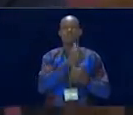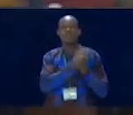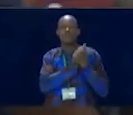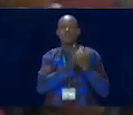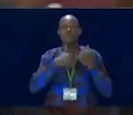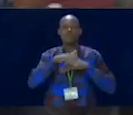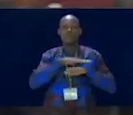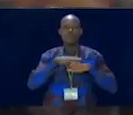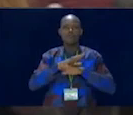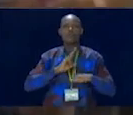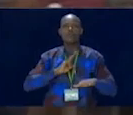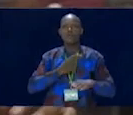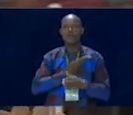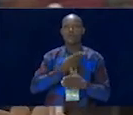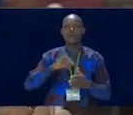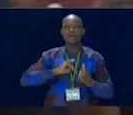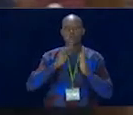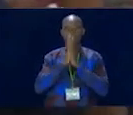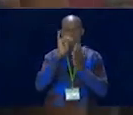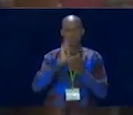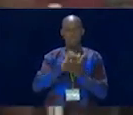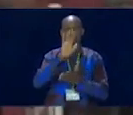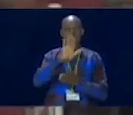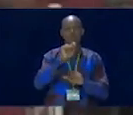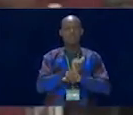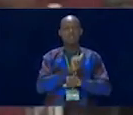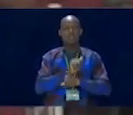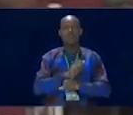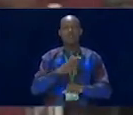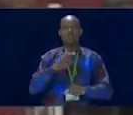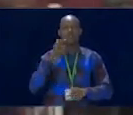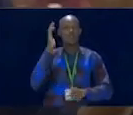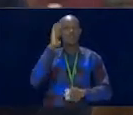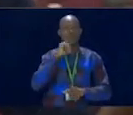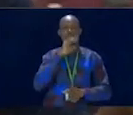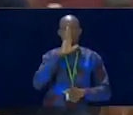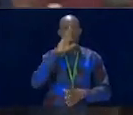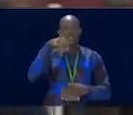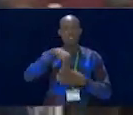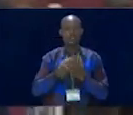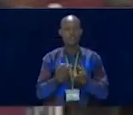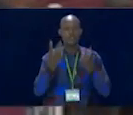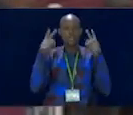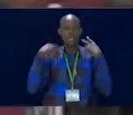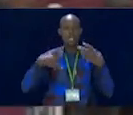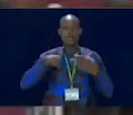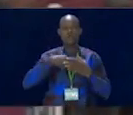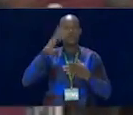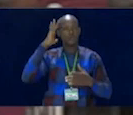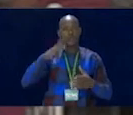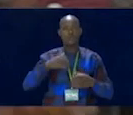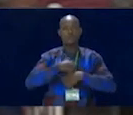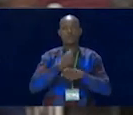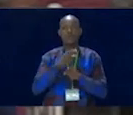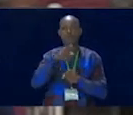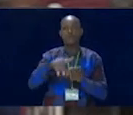your labor will not be in vain and that we, your children, we will make you proud in Jesus'